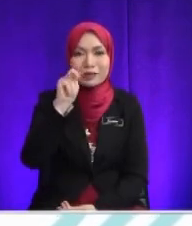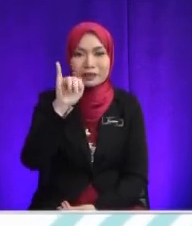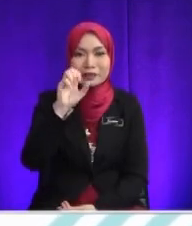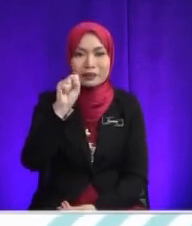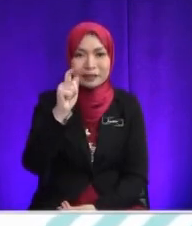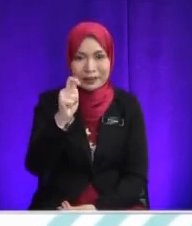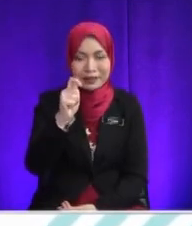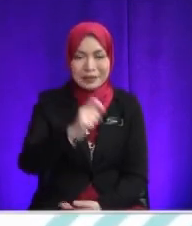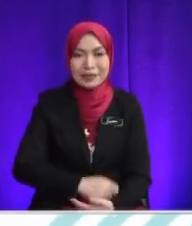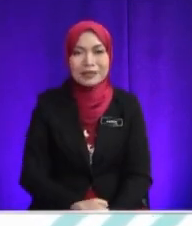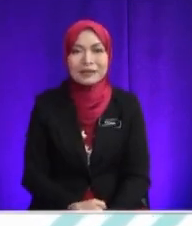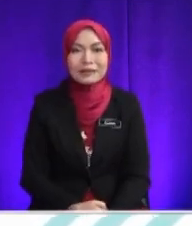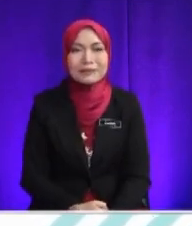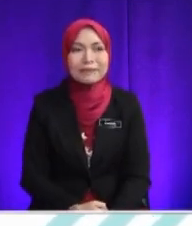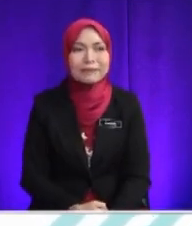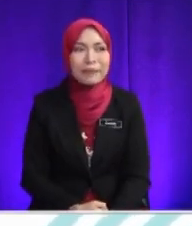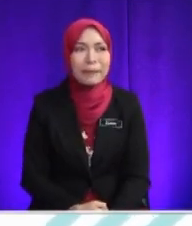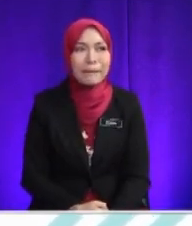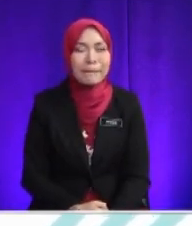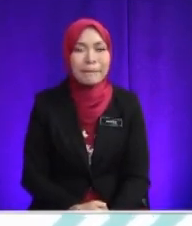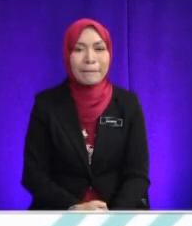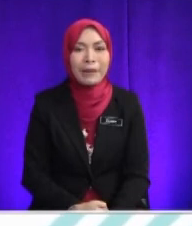Let's have, yes. Nana, what colour do you want?